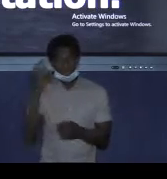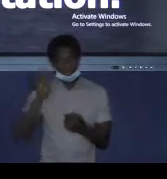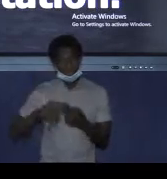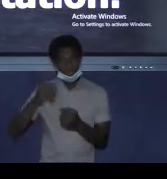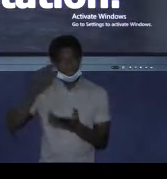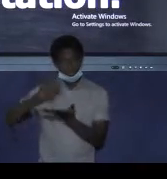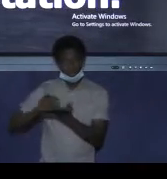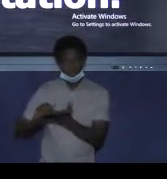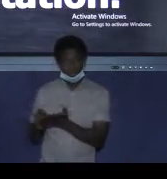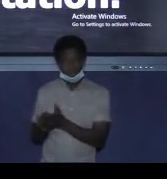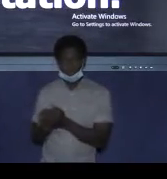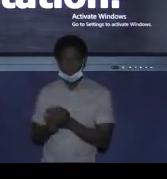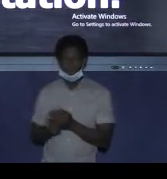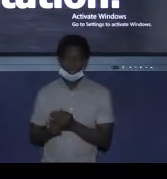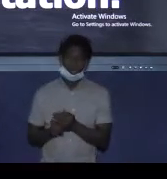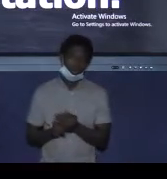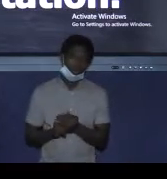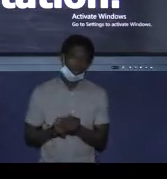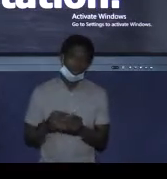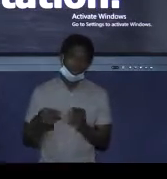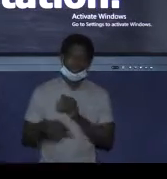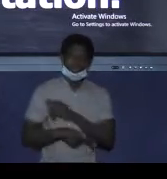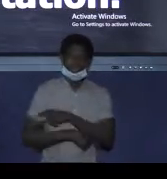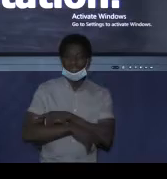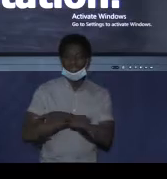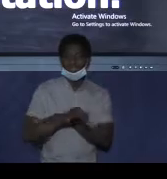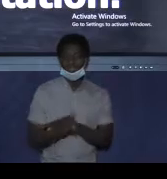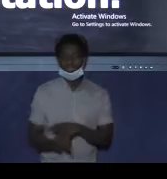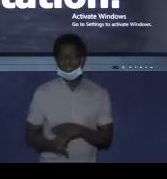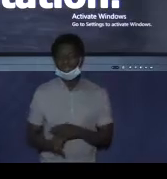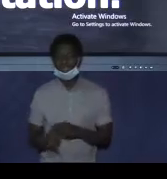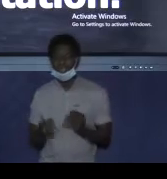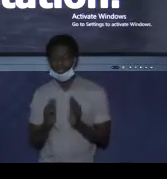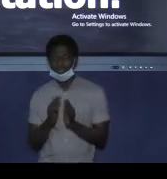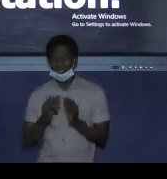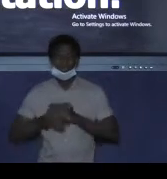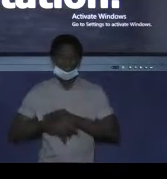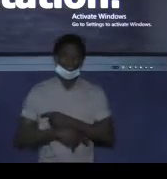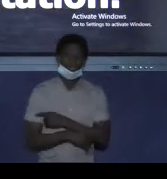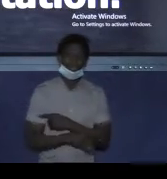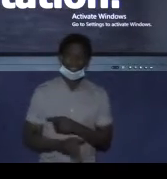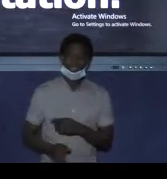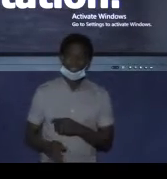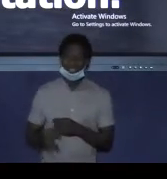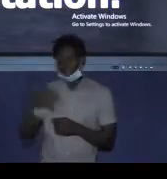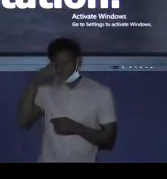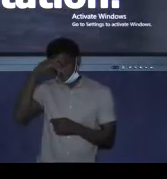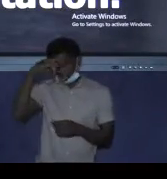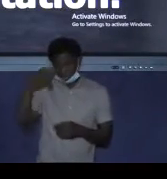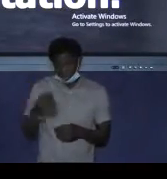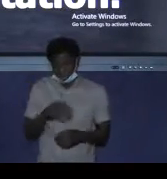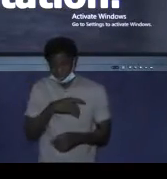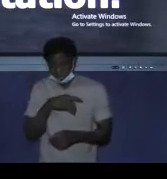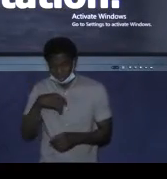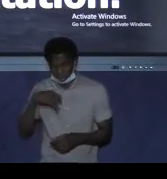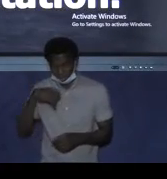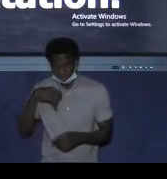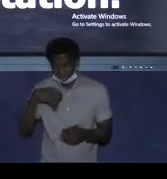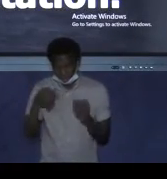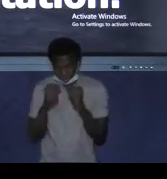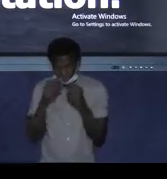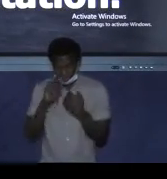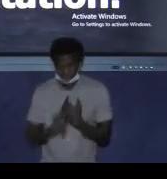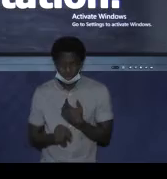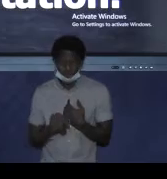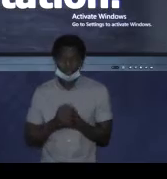mainly to record minimum daily temperature in weather station. Just like that mercury in glass